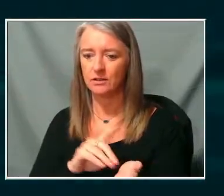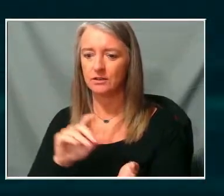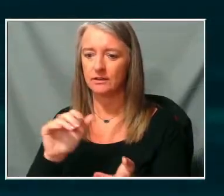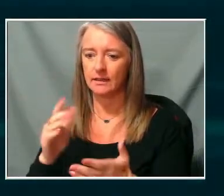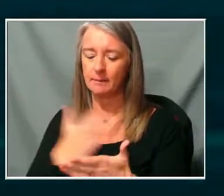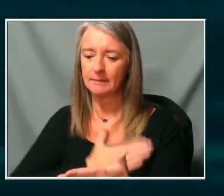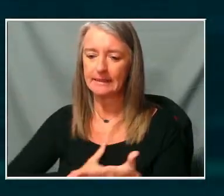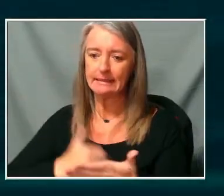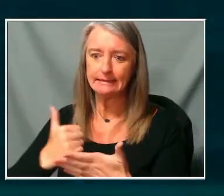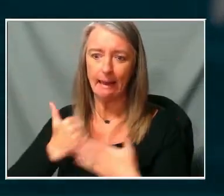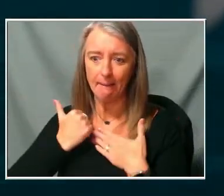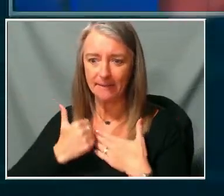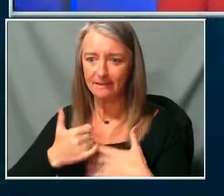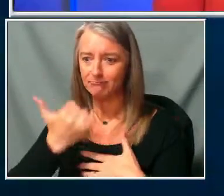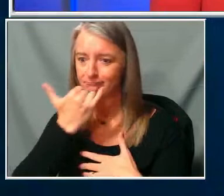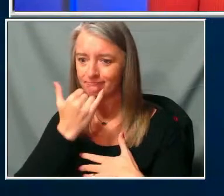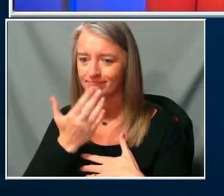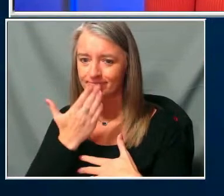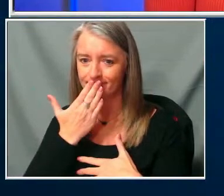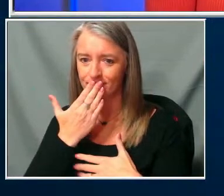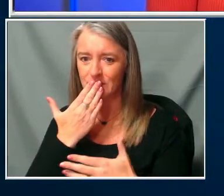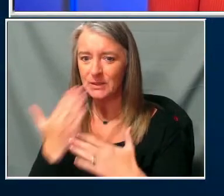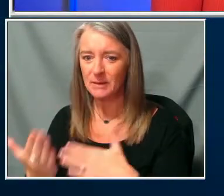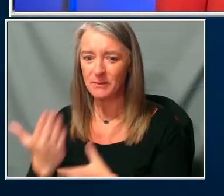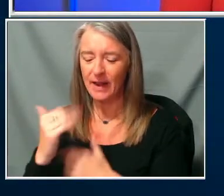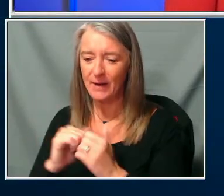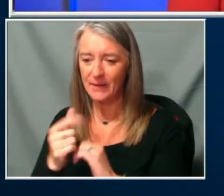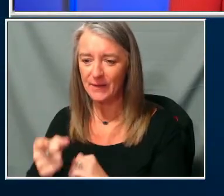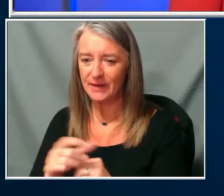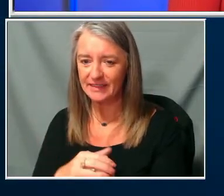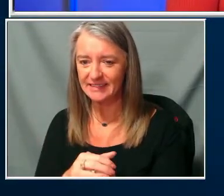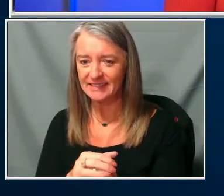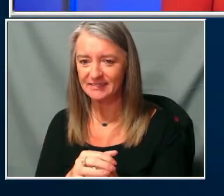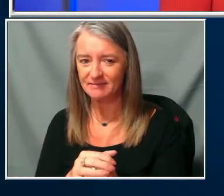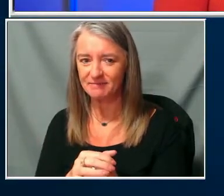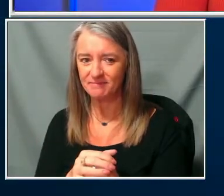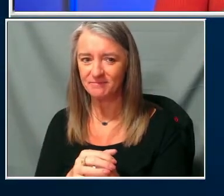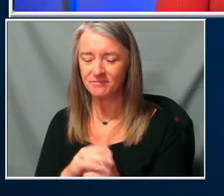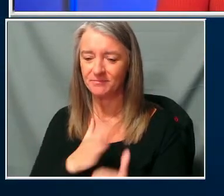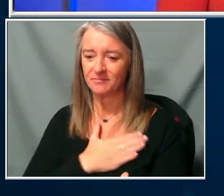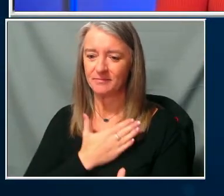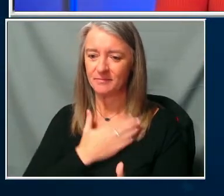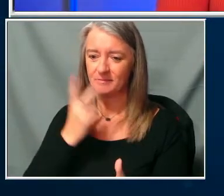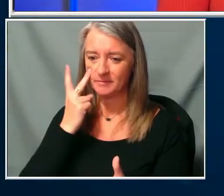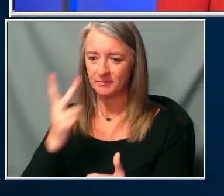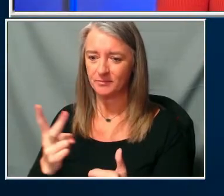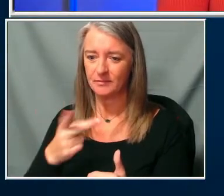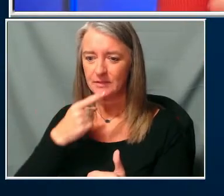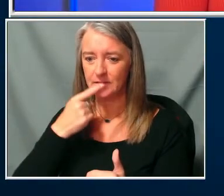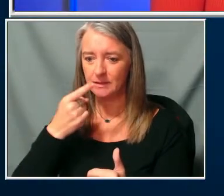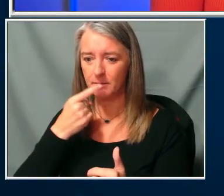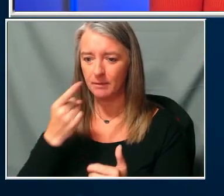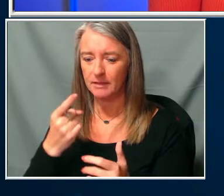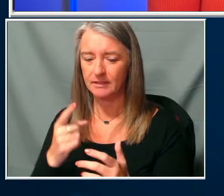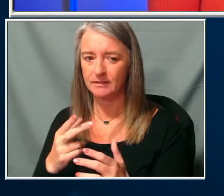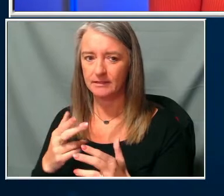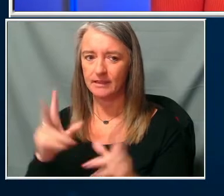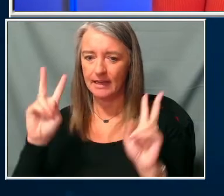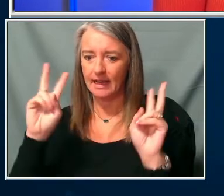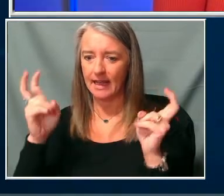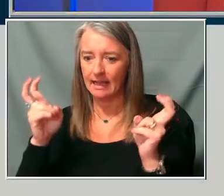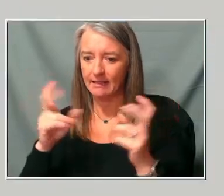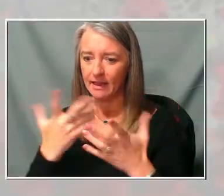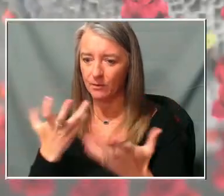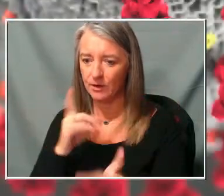me. Good morning to you, by the way. How are you? Good morning. Good to see you. Let's get to some COVID counts, and I've got a headline I want to ask you